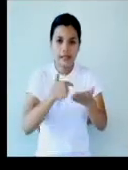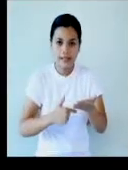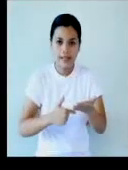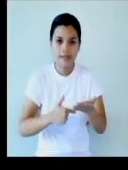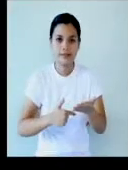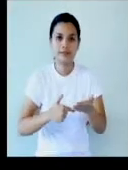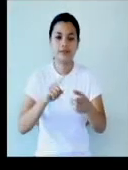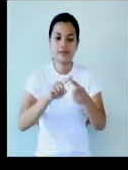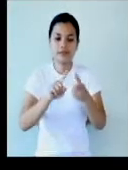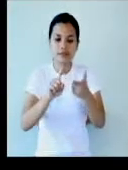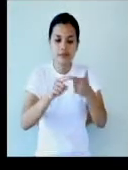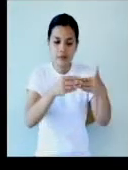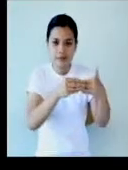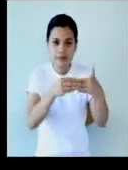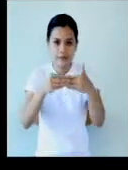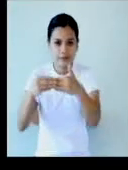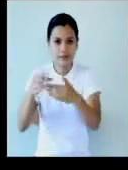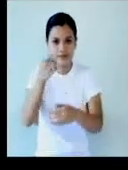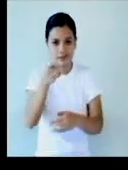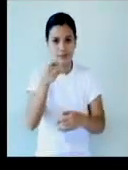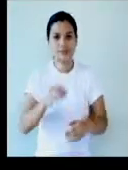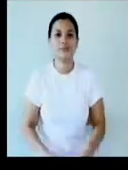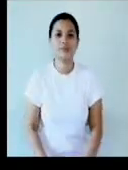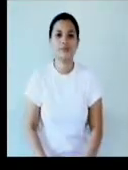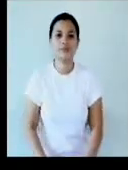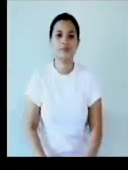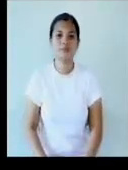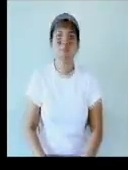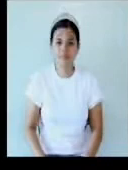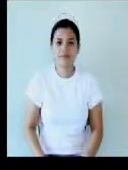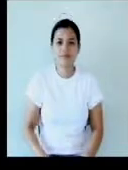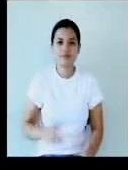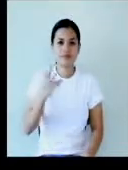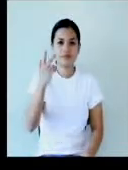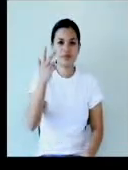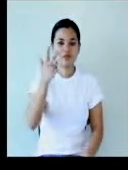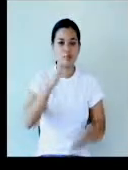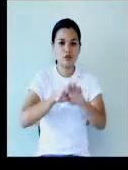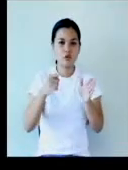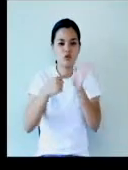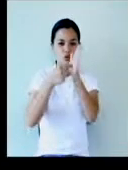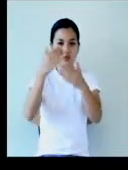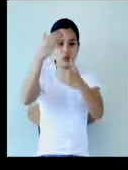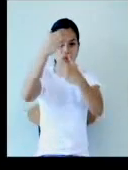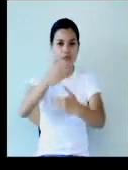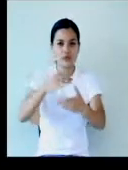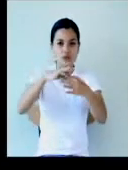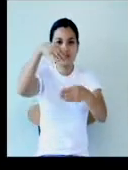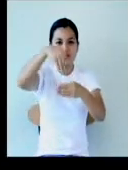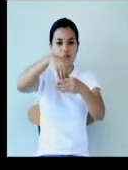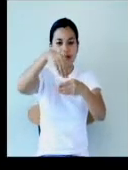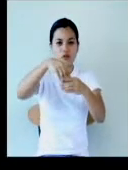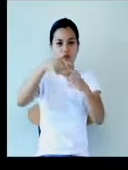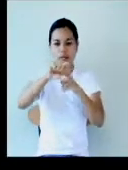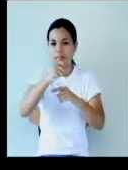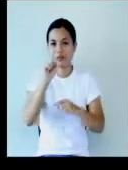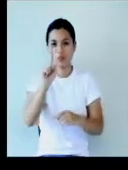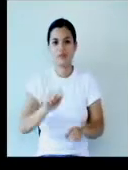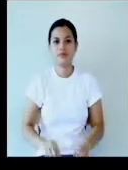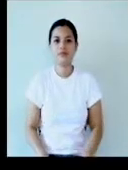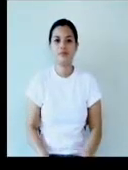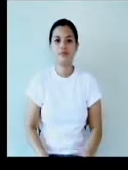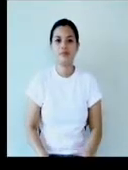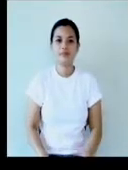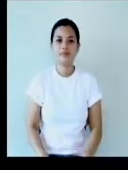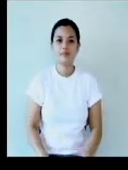of the candidates you will vote for, and use this as your guide in voting. 3. Do not show the contents of your filled-out ballot